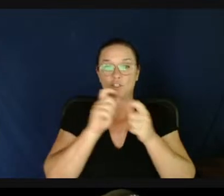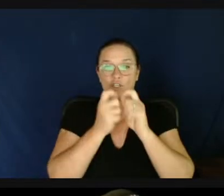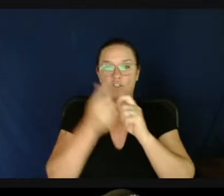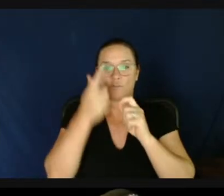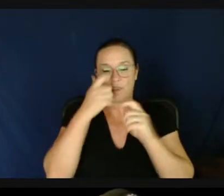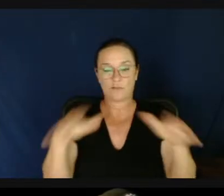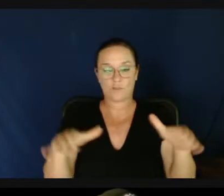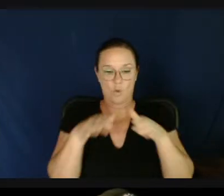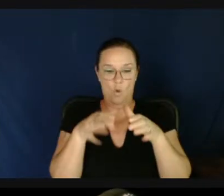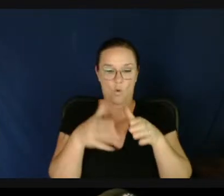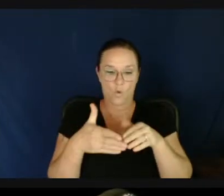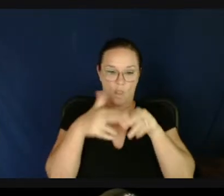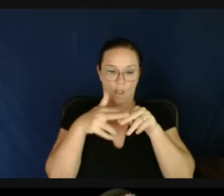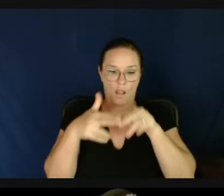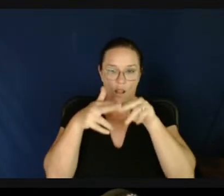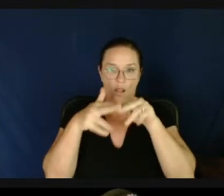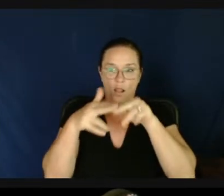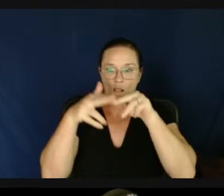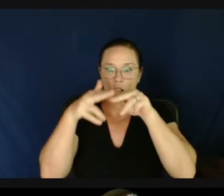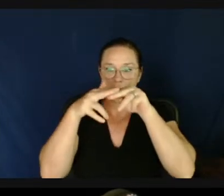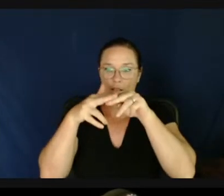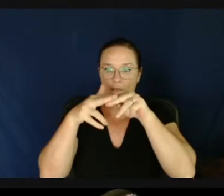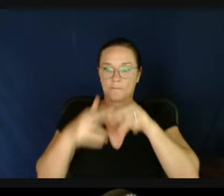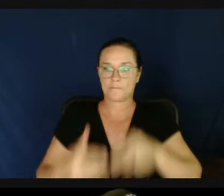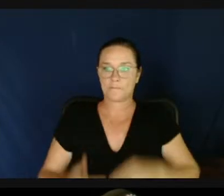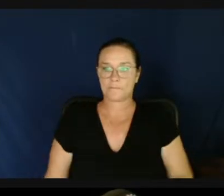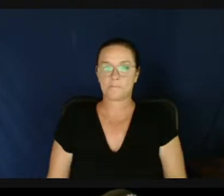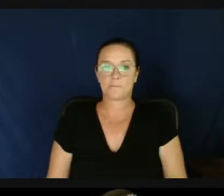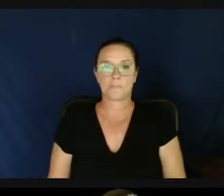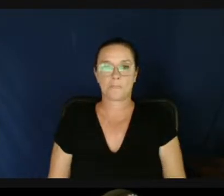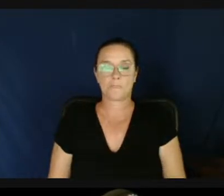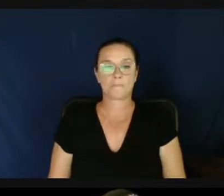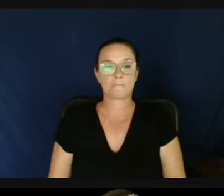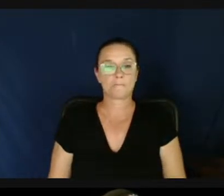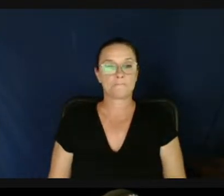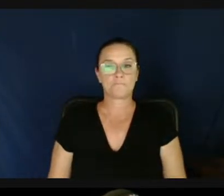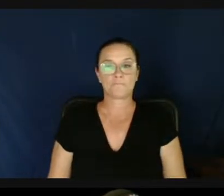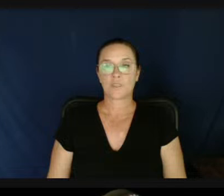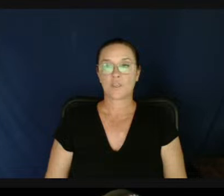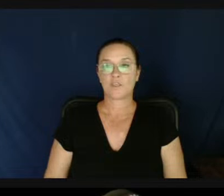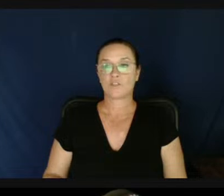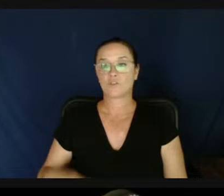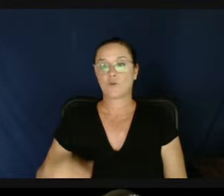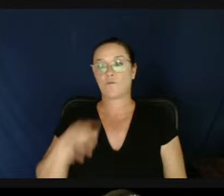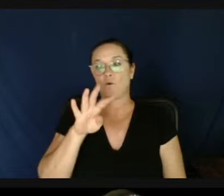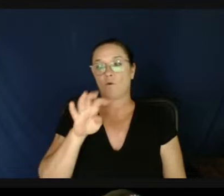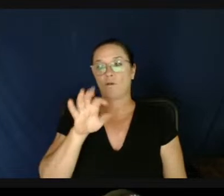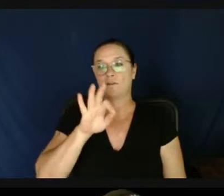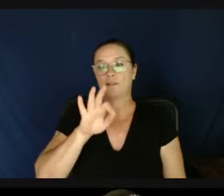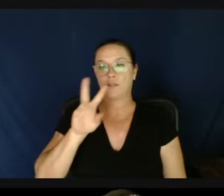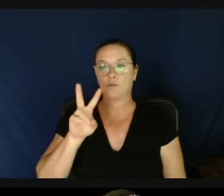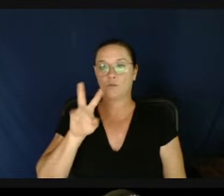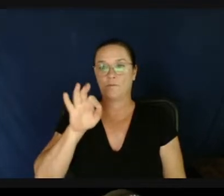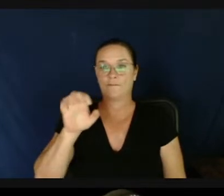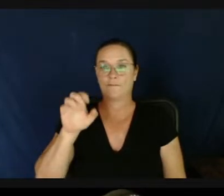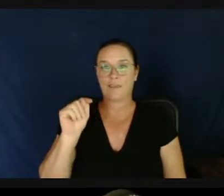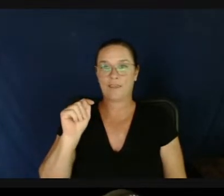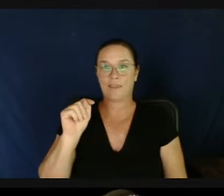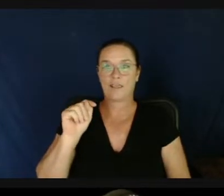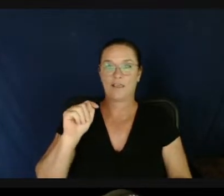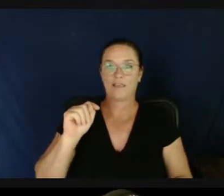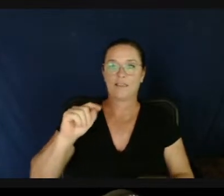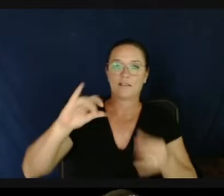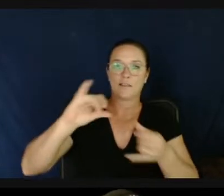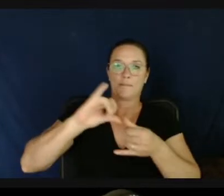added to them. Photo by Katie Mulligan. So 150 meters, 492 feet. That's this